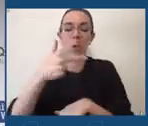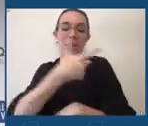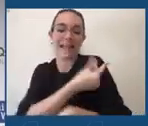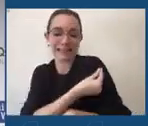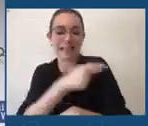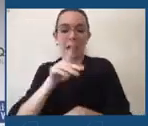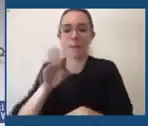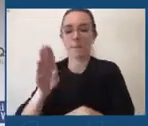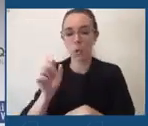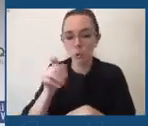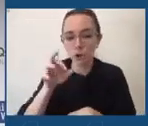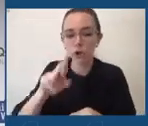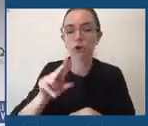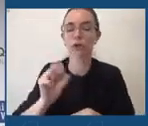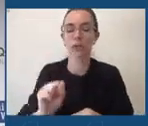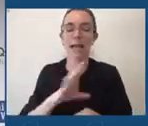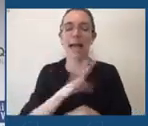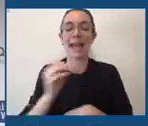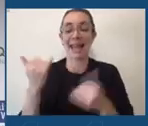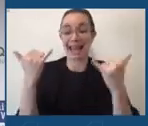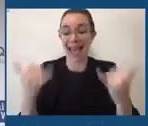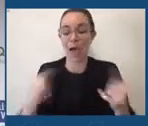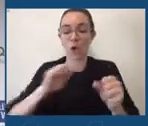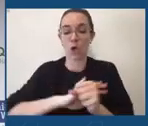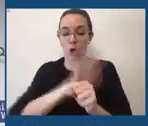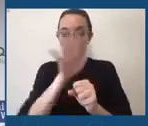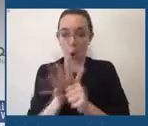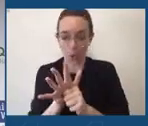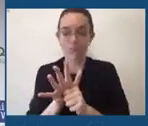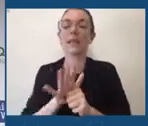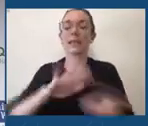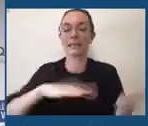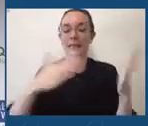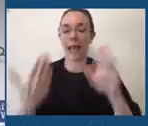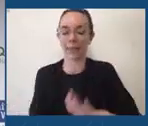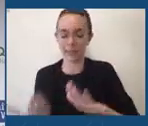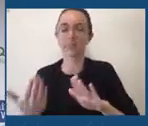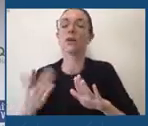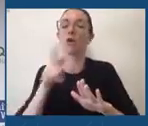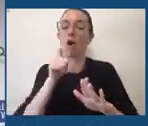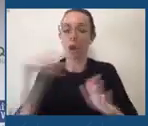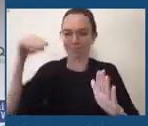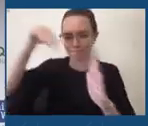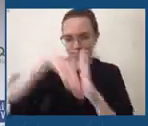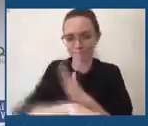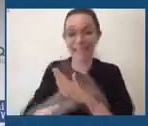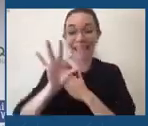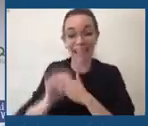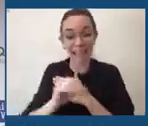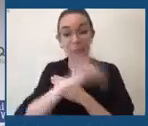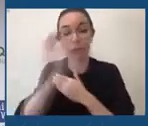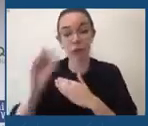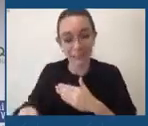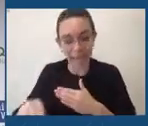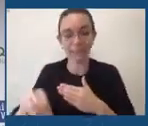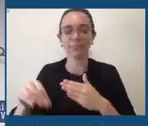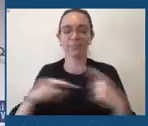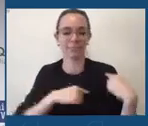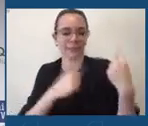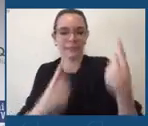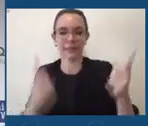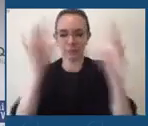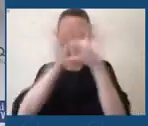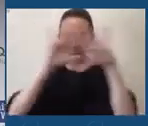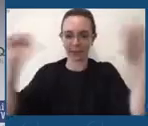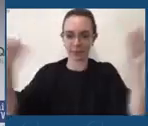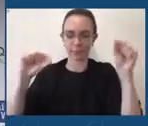more, COVID-19 deaths today are down 90% from when the president took office, even as cases rise in parts of the country.